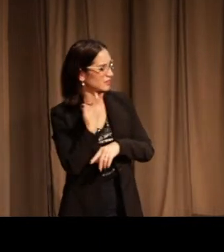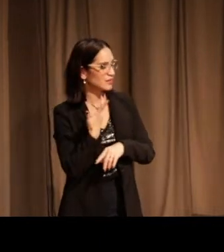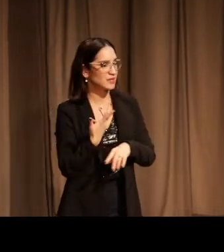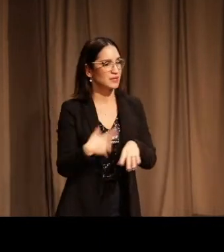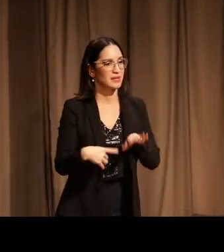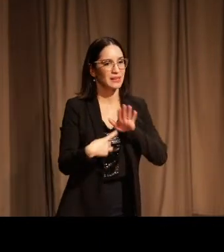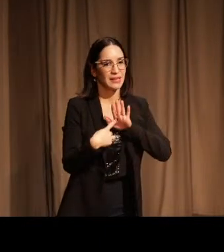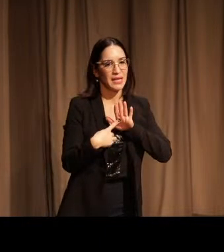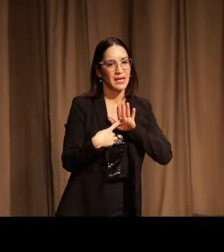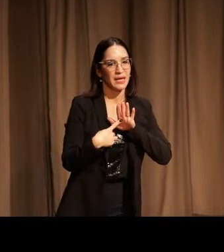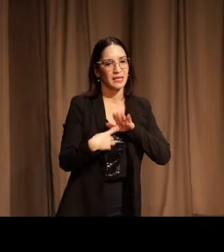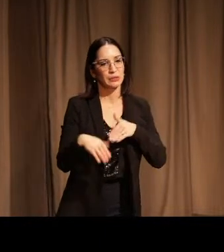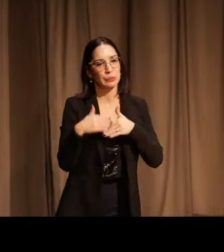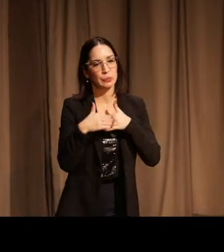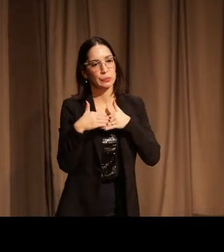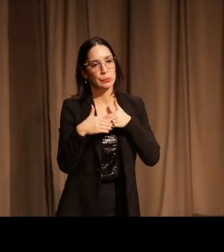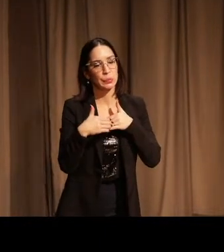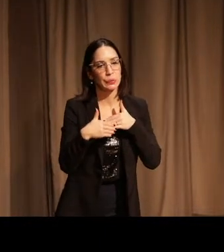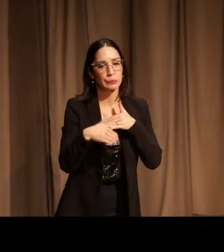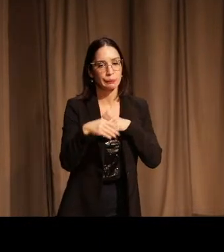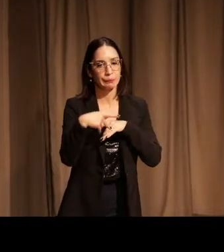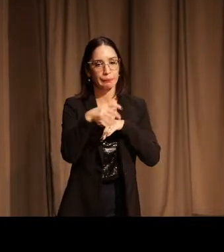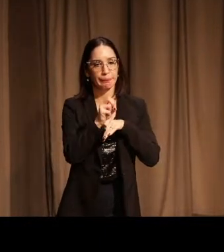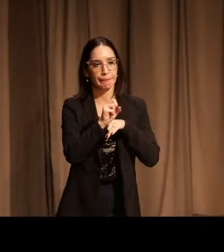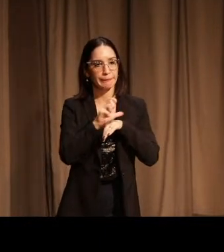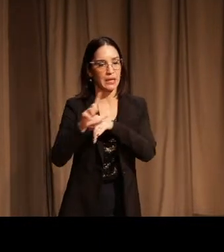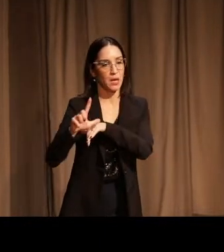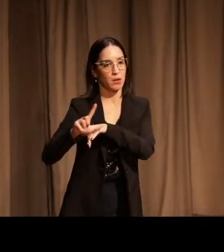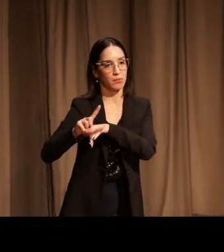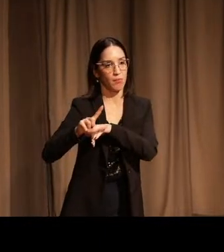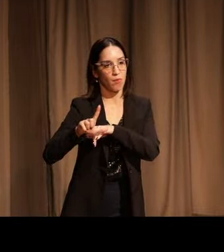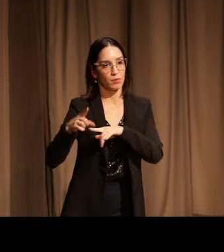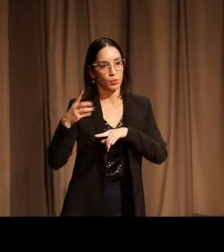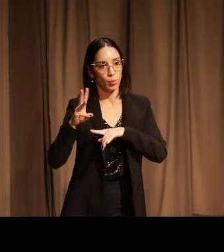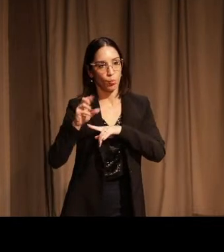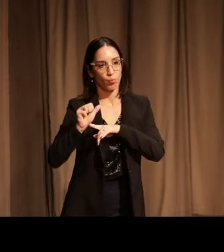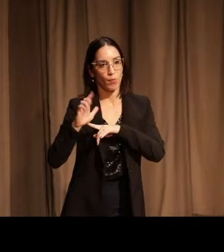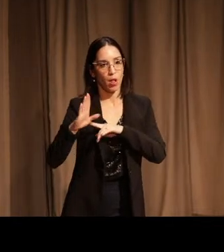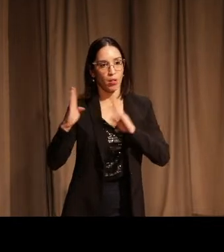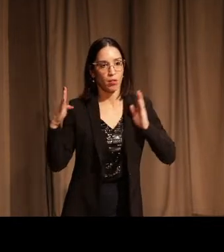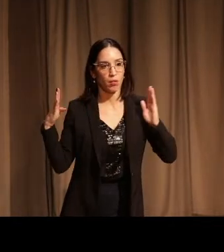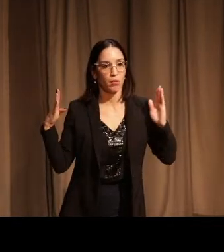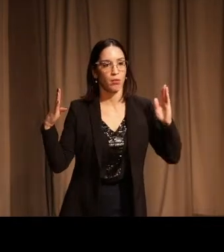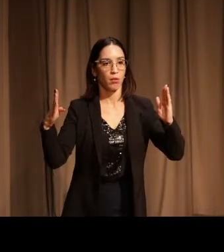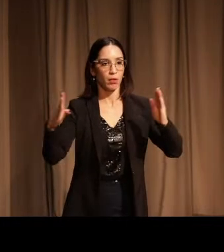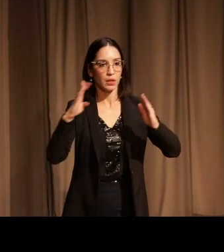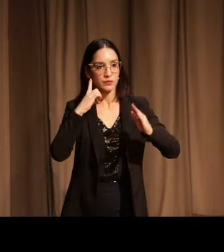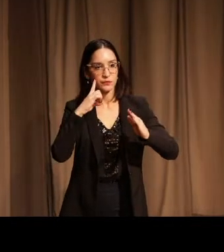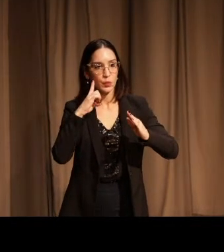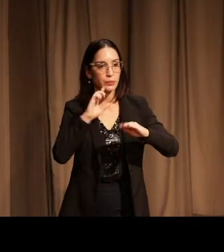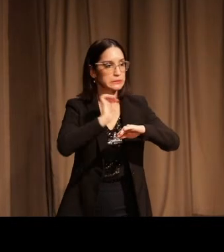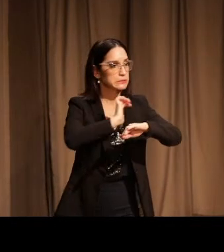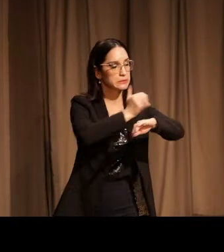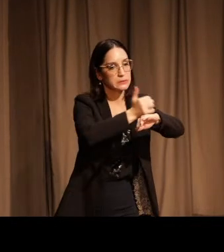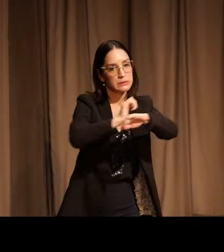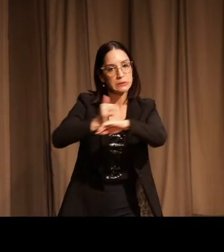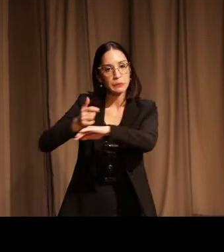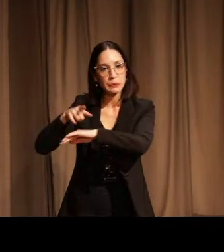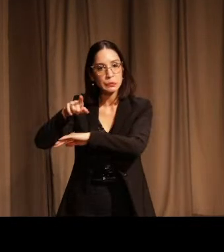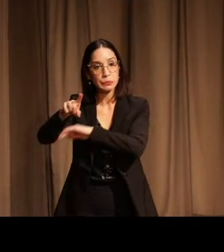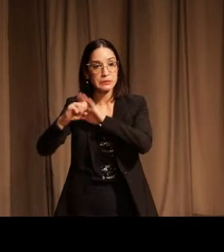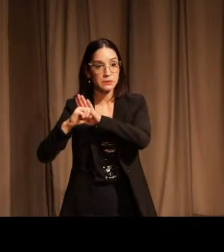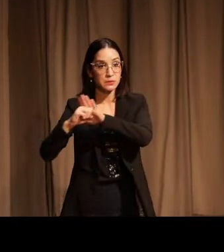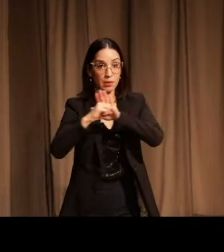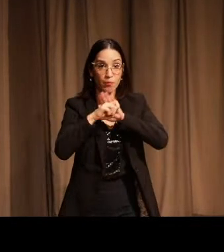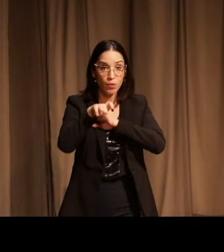woodcut panels on the wall. Yeah, you were the thinking star, about, yeah. are there any symbols that you could